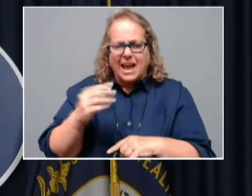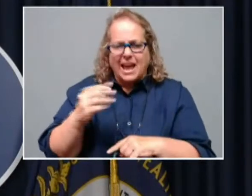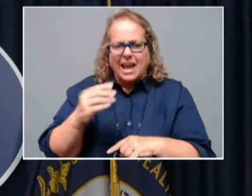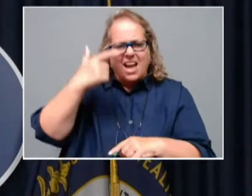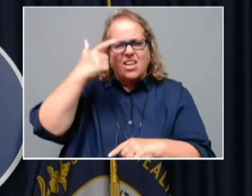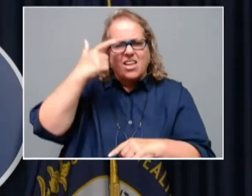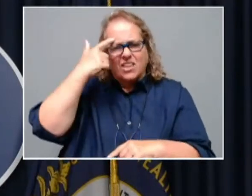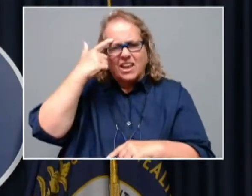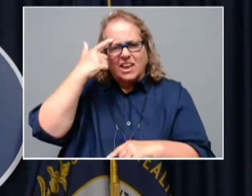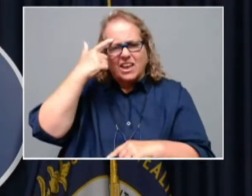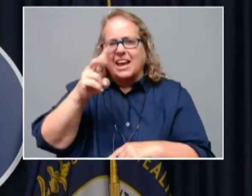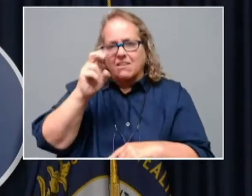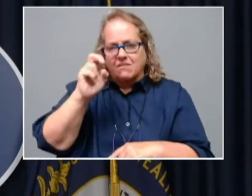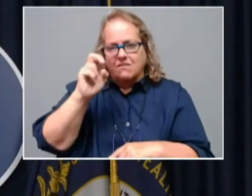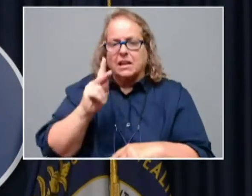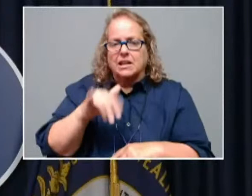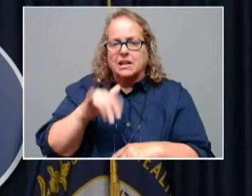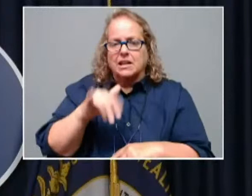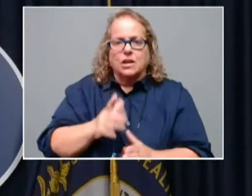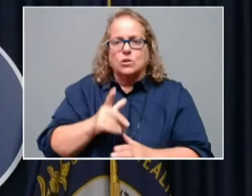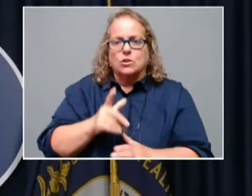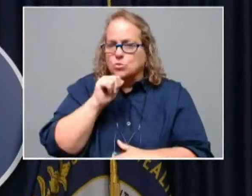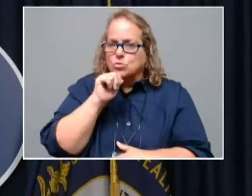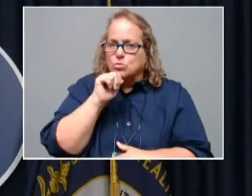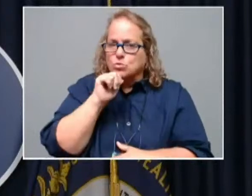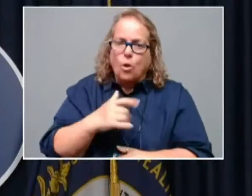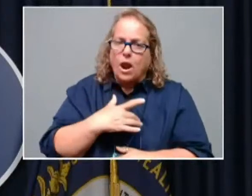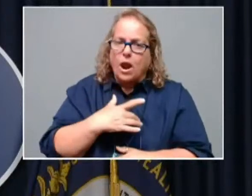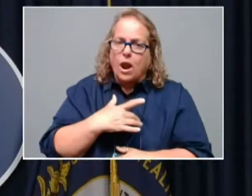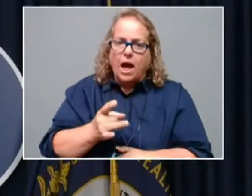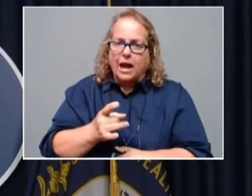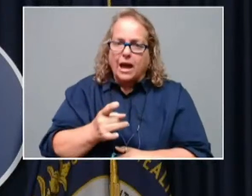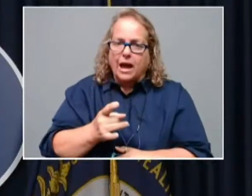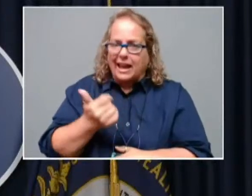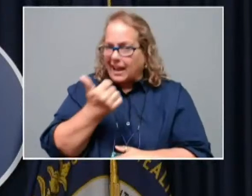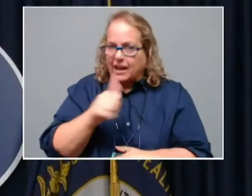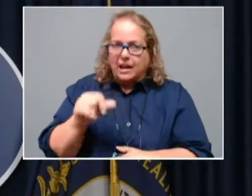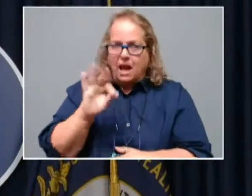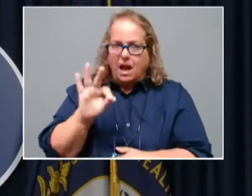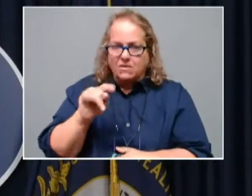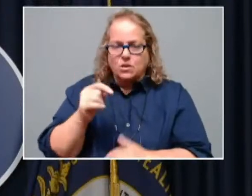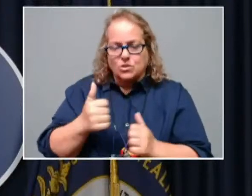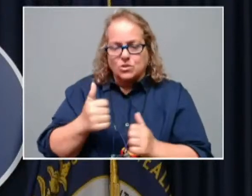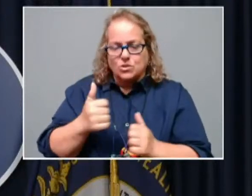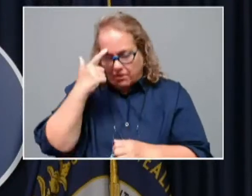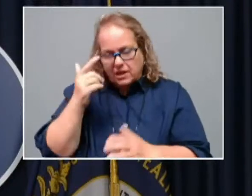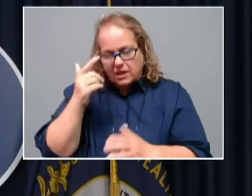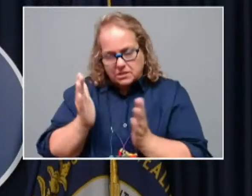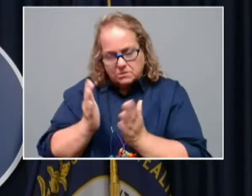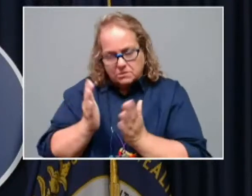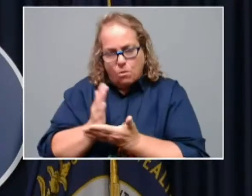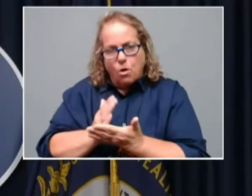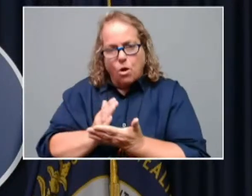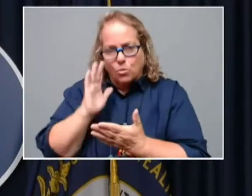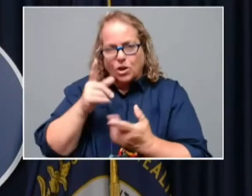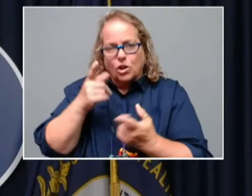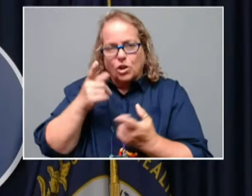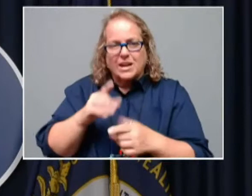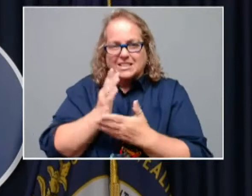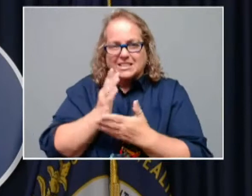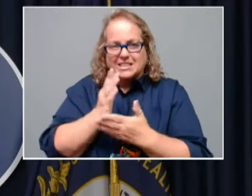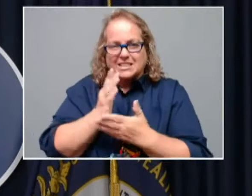even Kentuckians that don't like just about any of it, which I think is a very small portion, would agree that some of these things